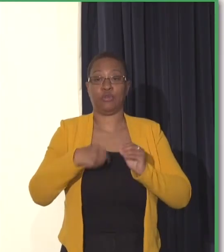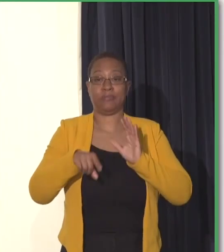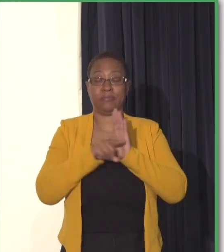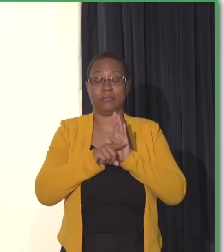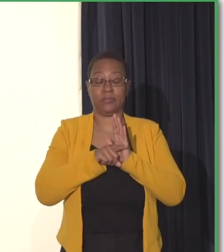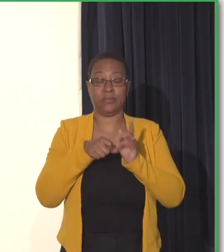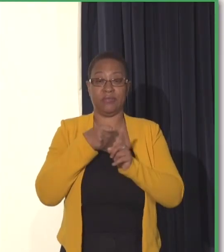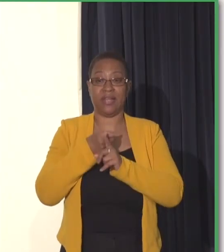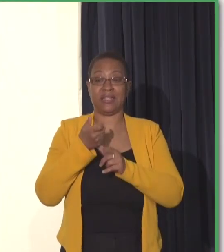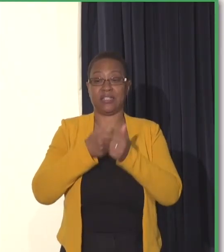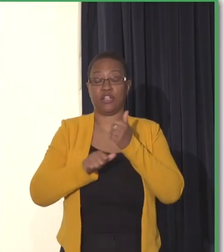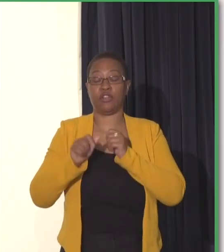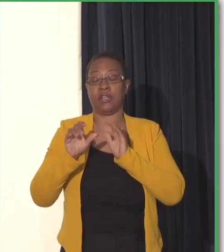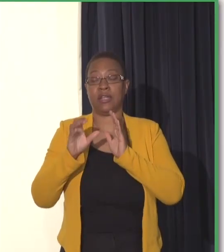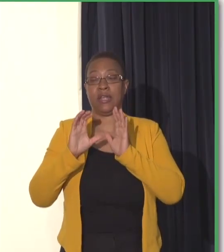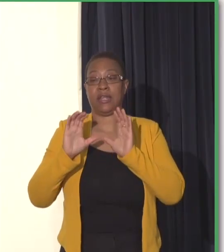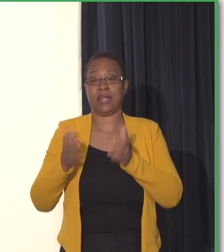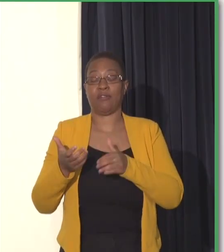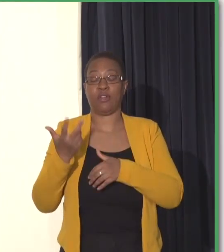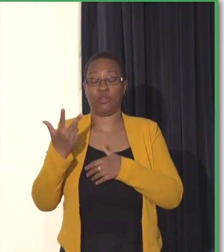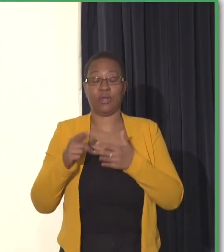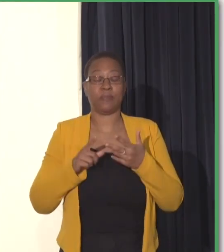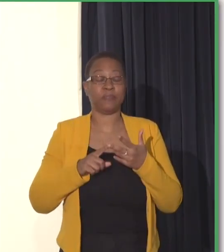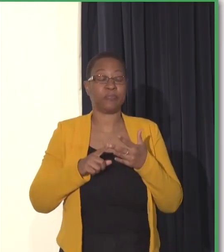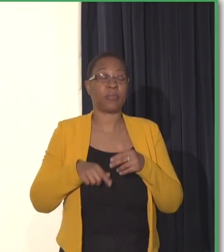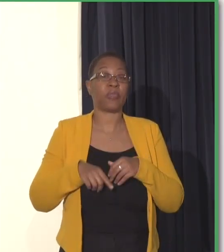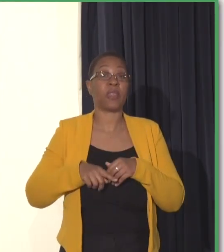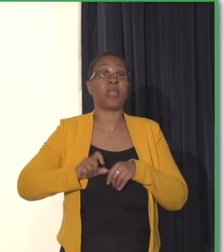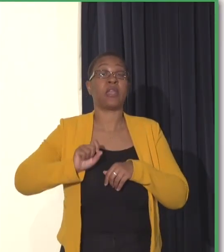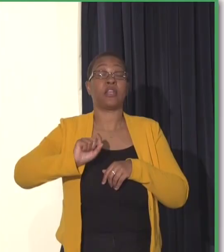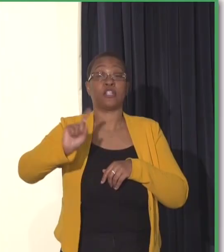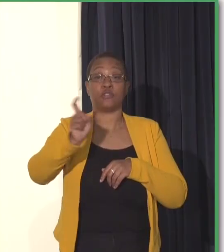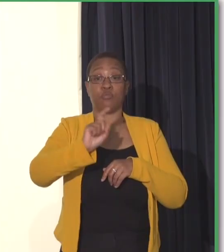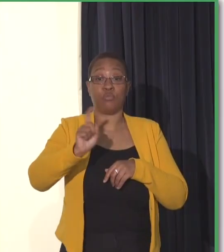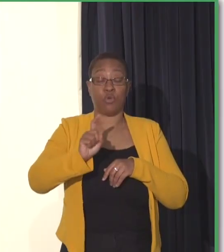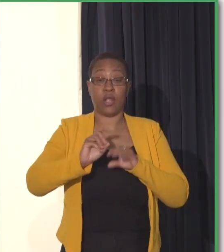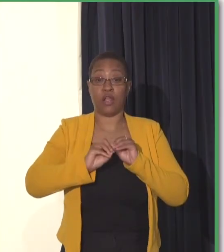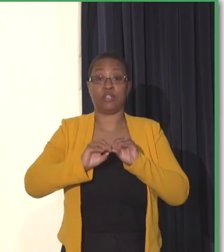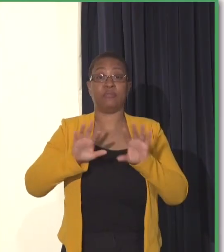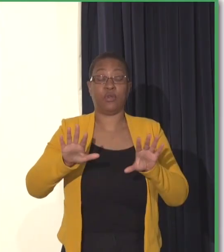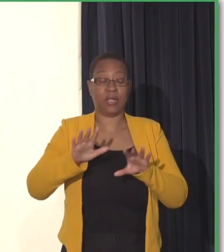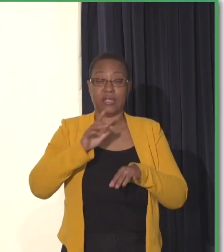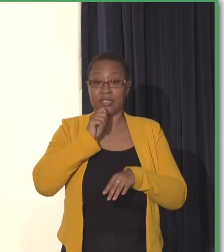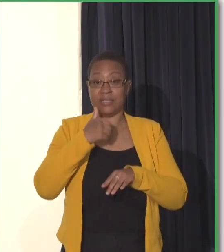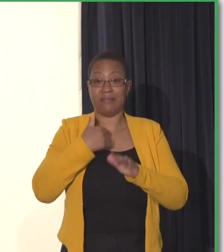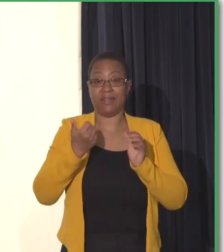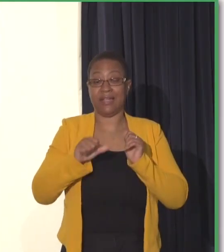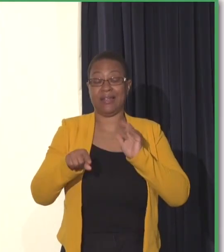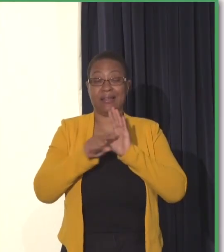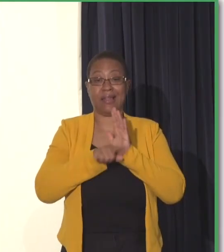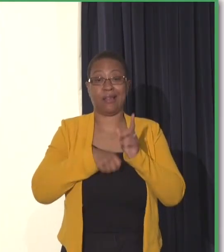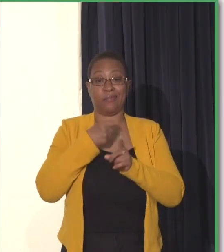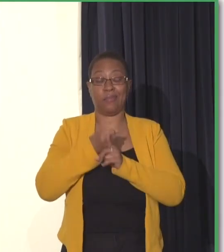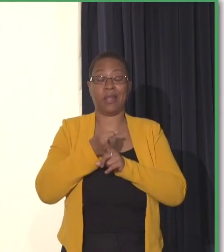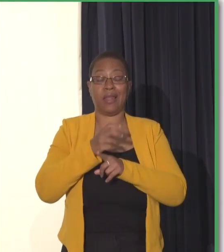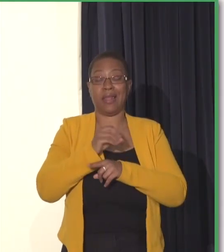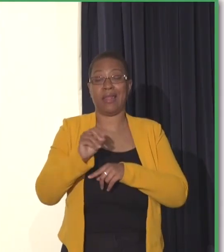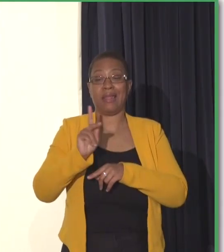Category 3. Deployment of chemical spray where the complainant does not have any adverse effects, and